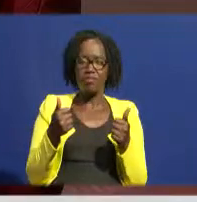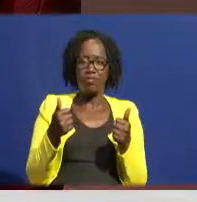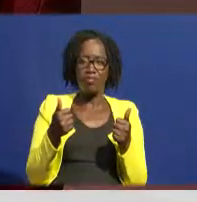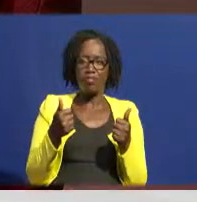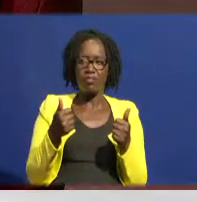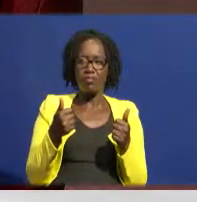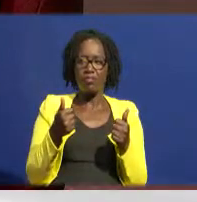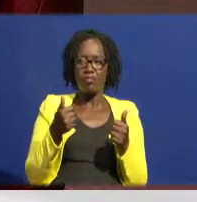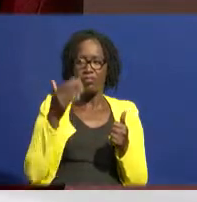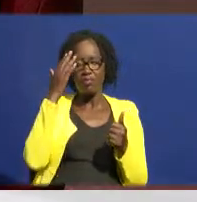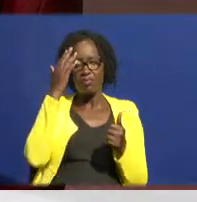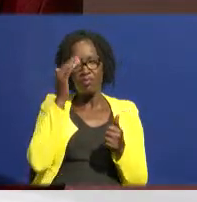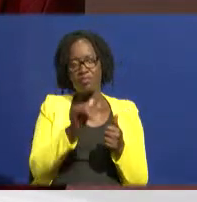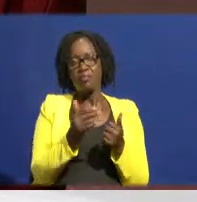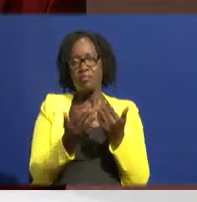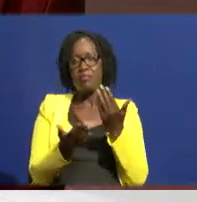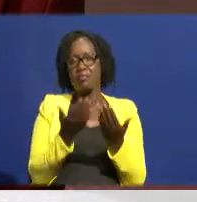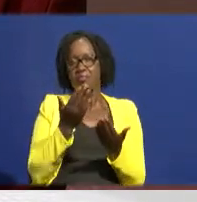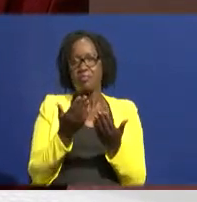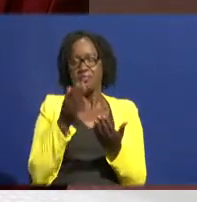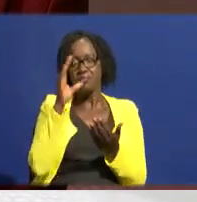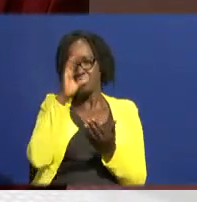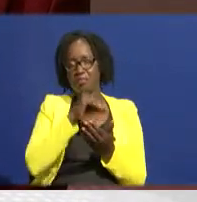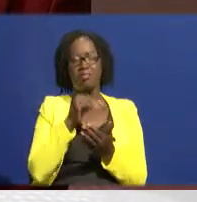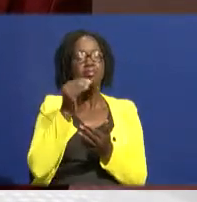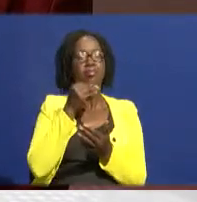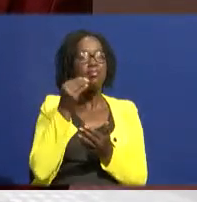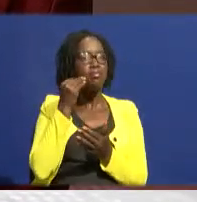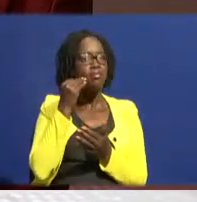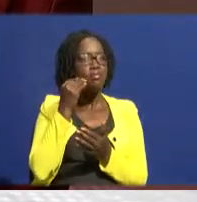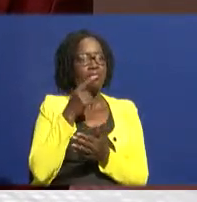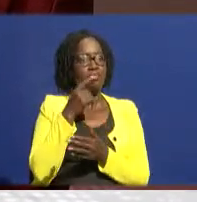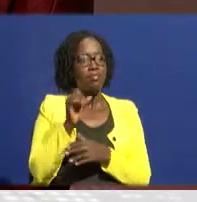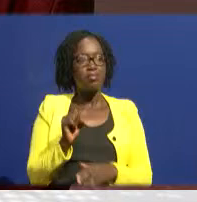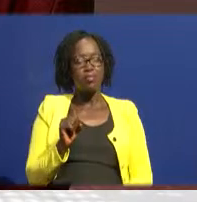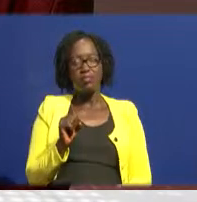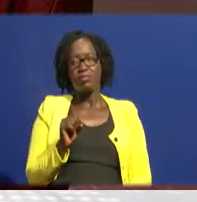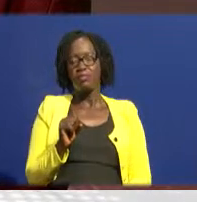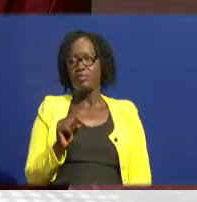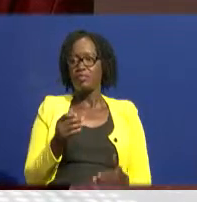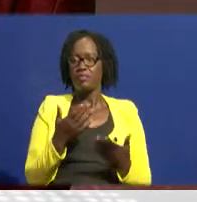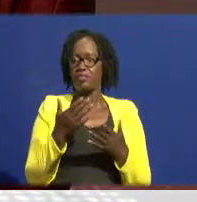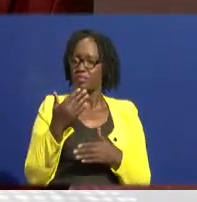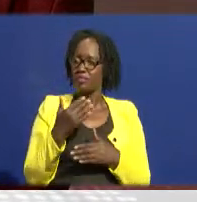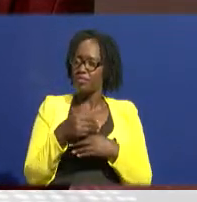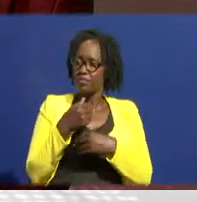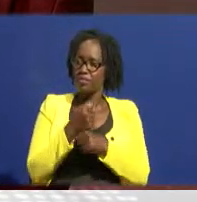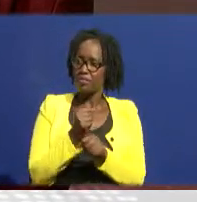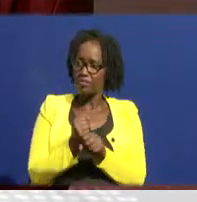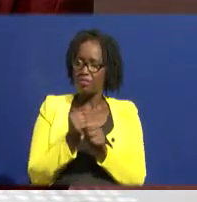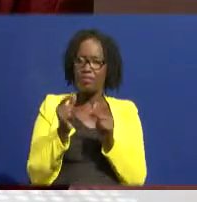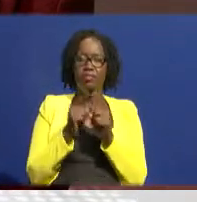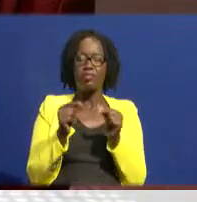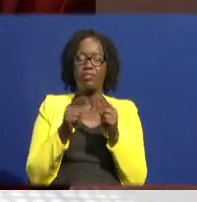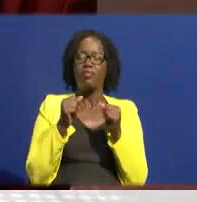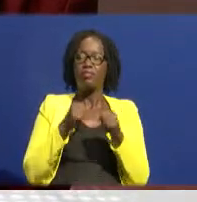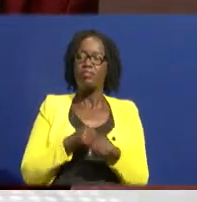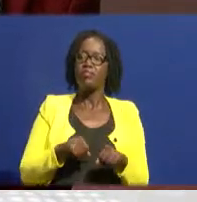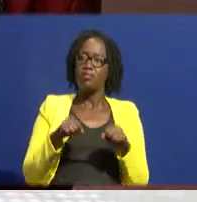knowing that they might be lacking them in their homes. And so how do we structure our message to be